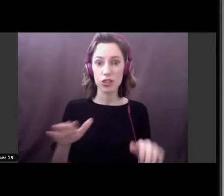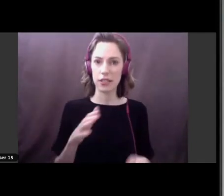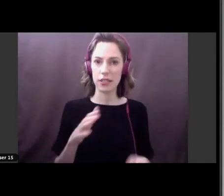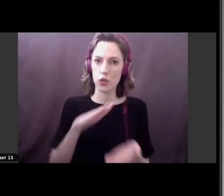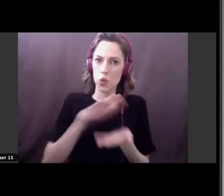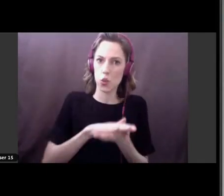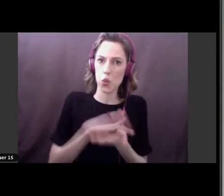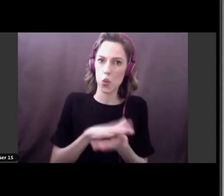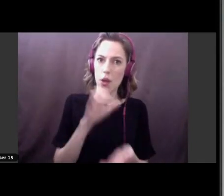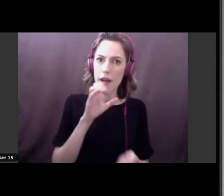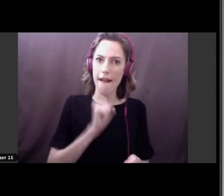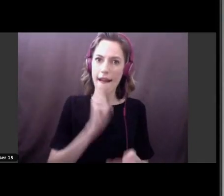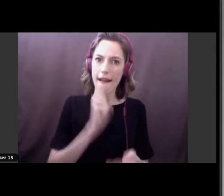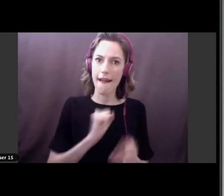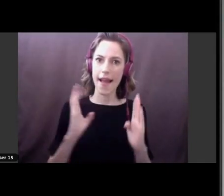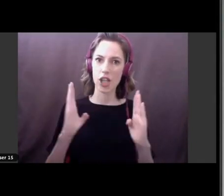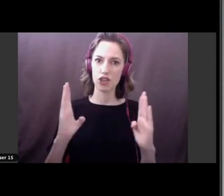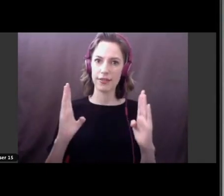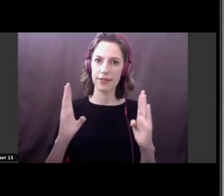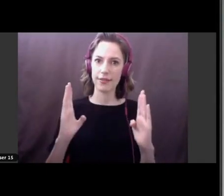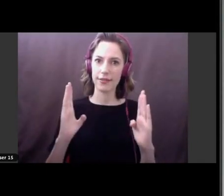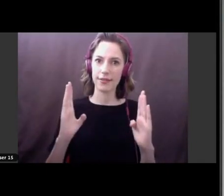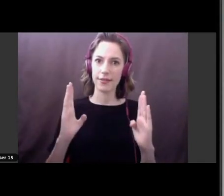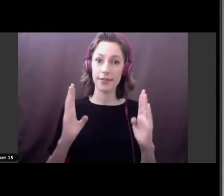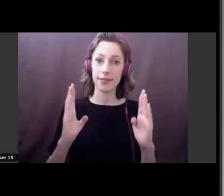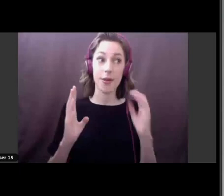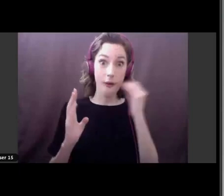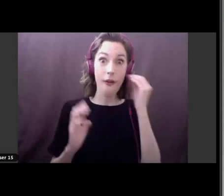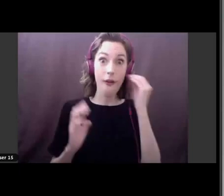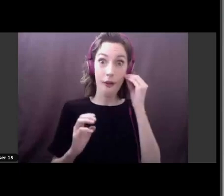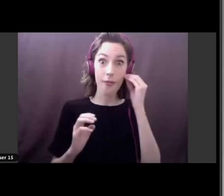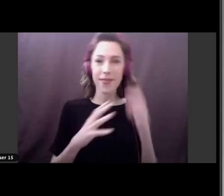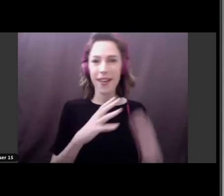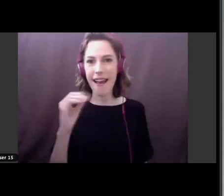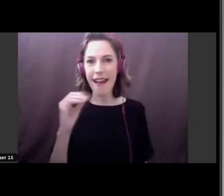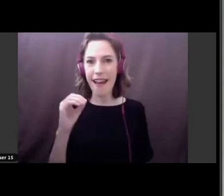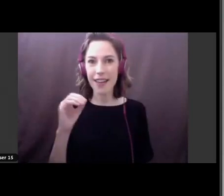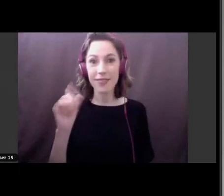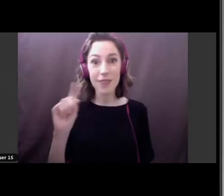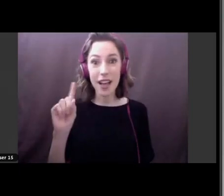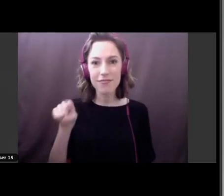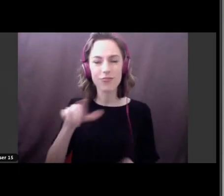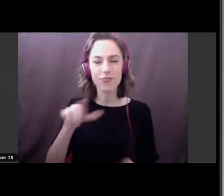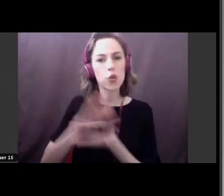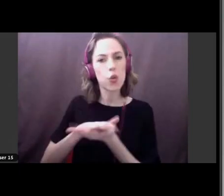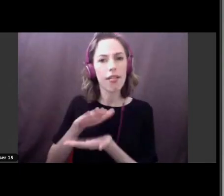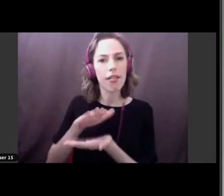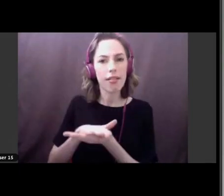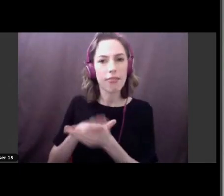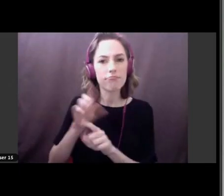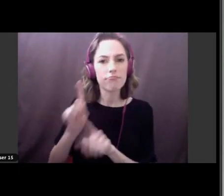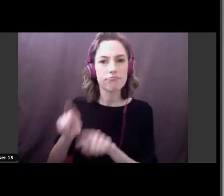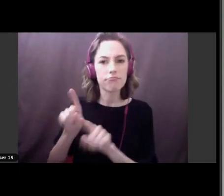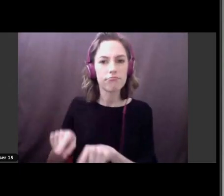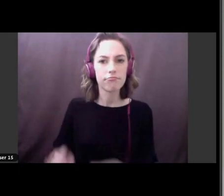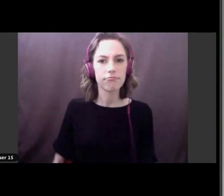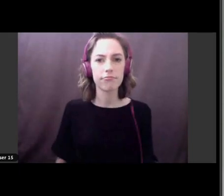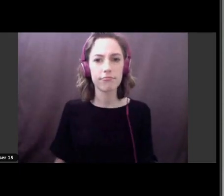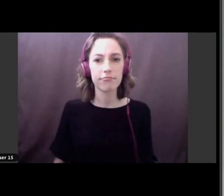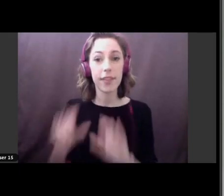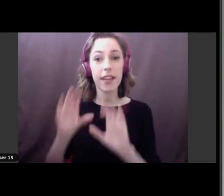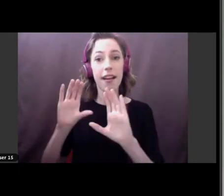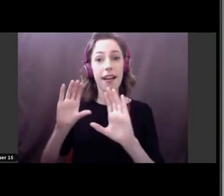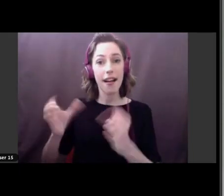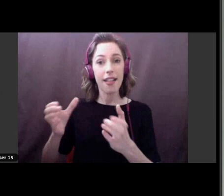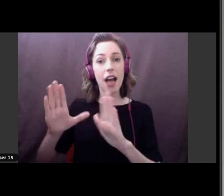language, go to school, and the classroom is another environment that is